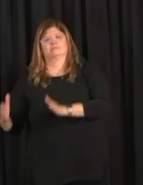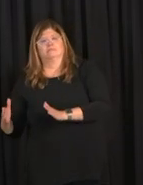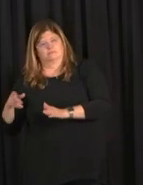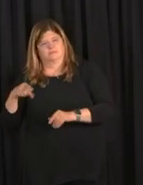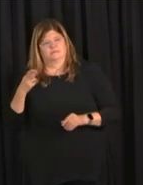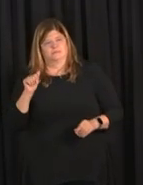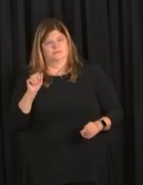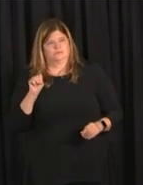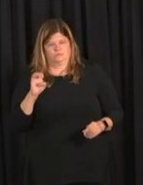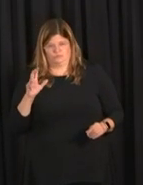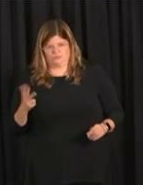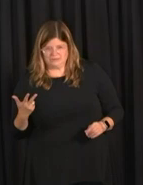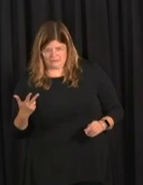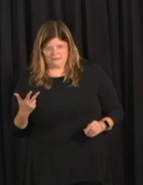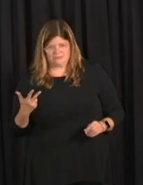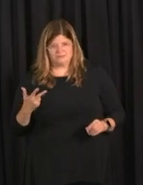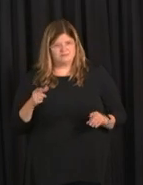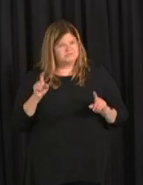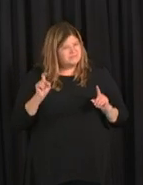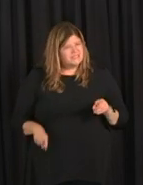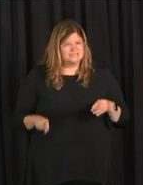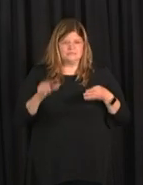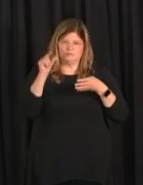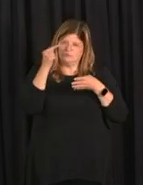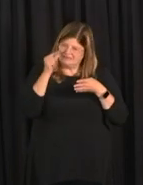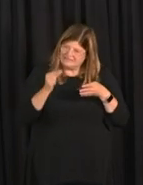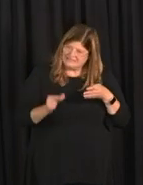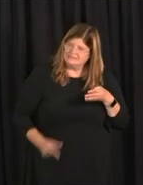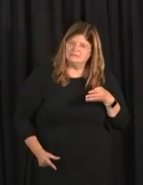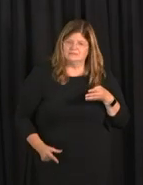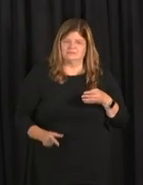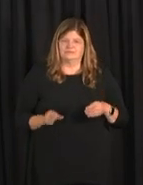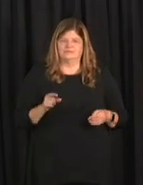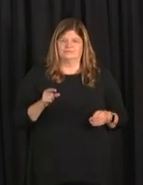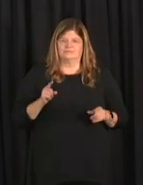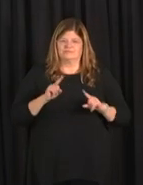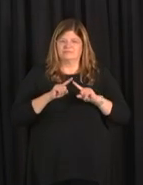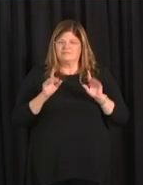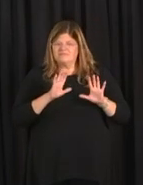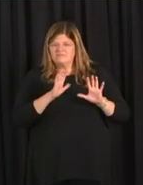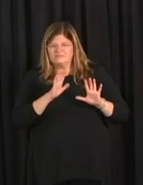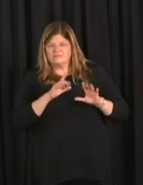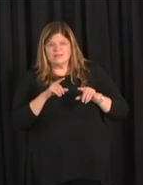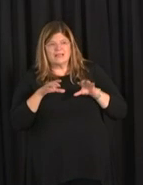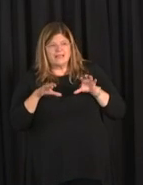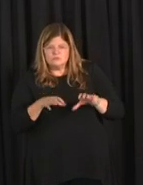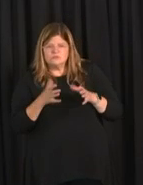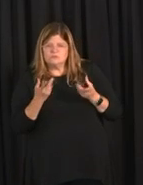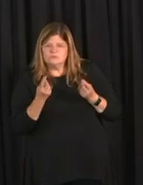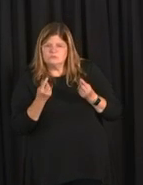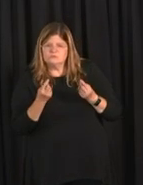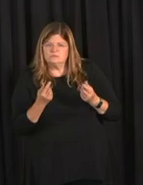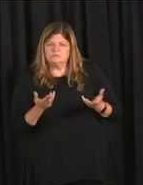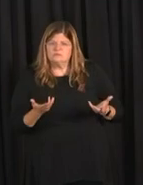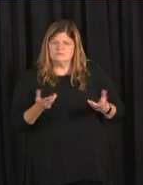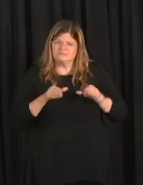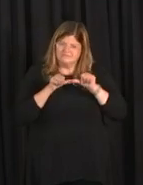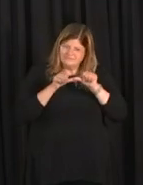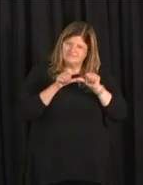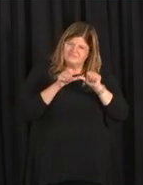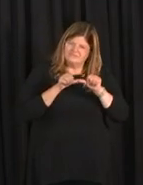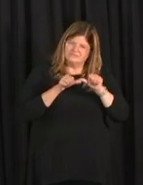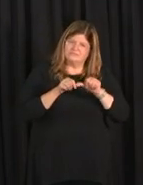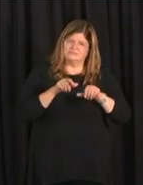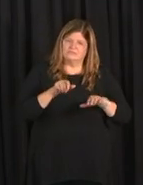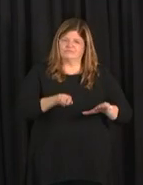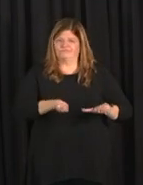And keep in mind, previously, we also talked about the number of activities that remain to be